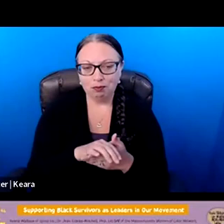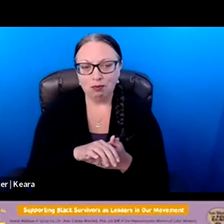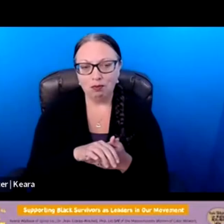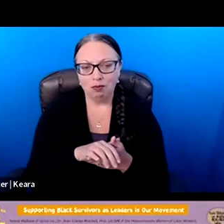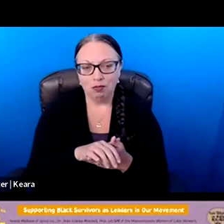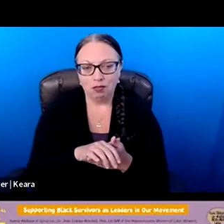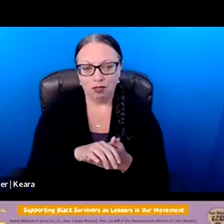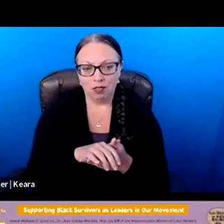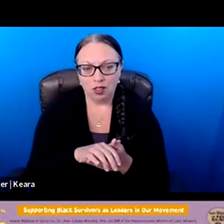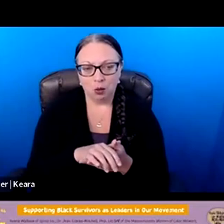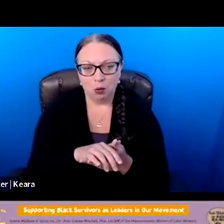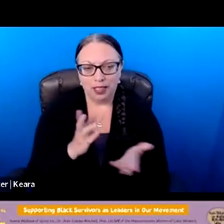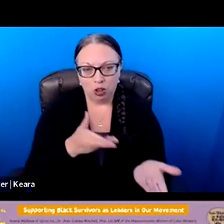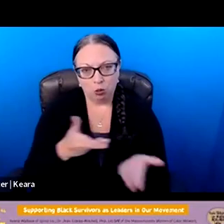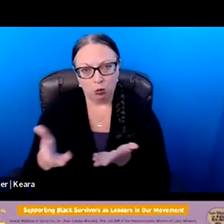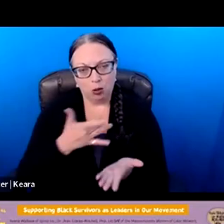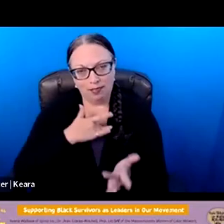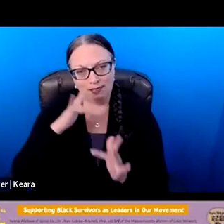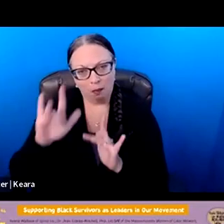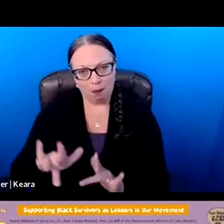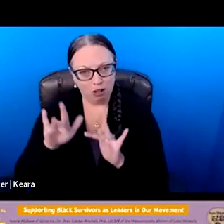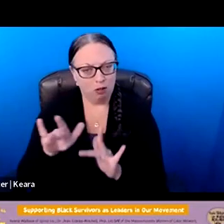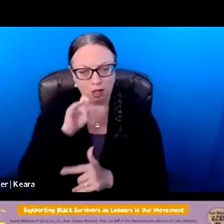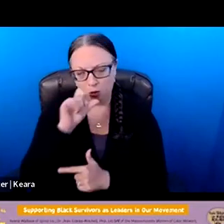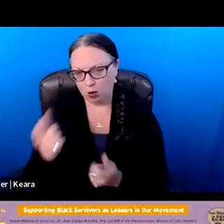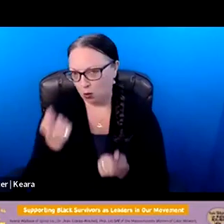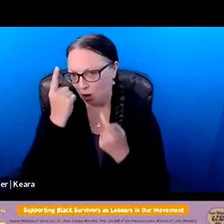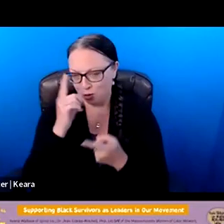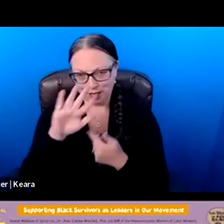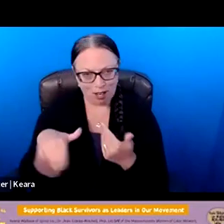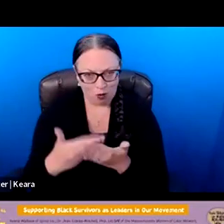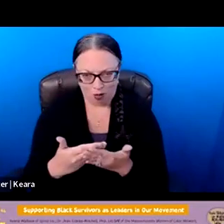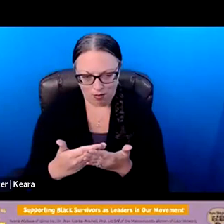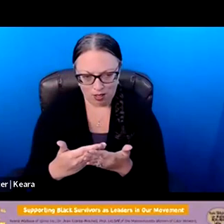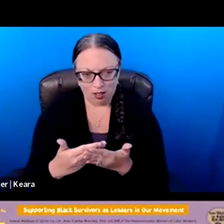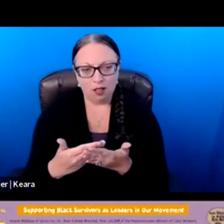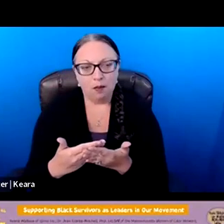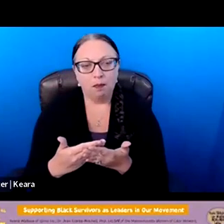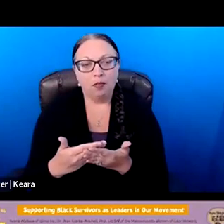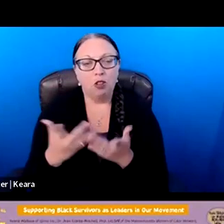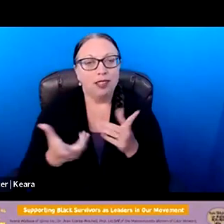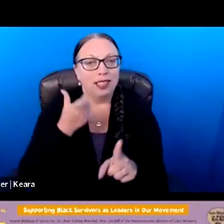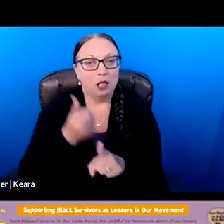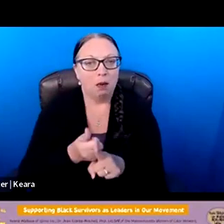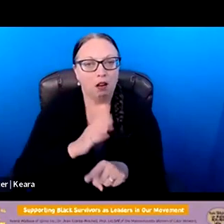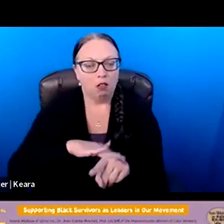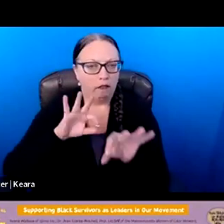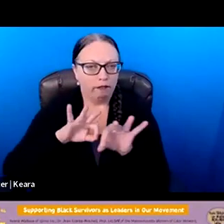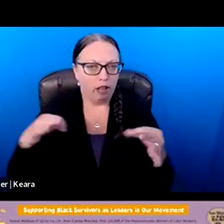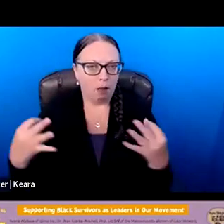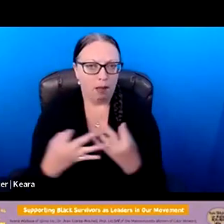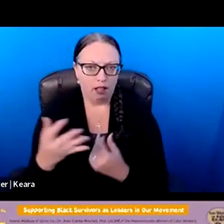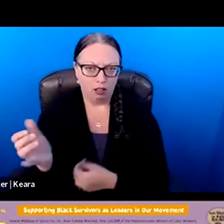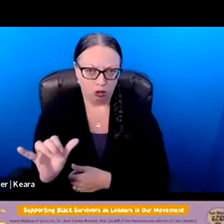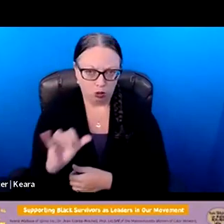bring compassion to, because we don't quite understand all of it. There's also another big impact on the family around why